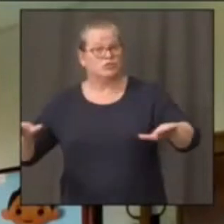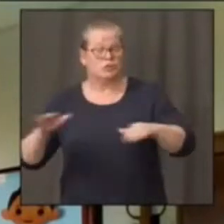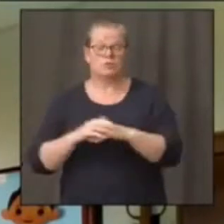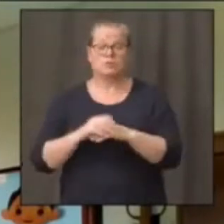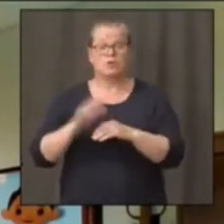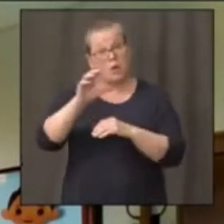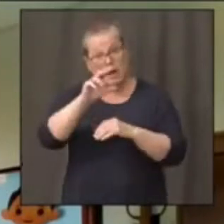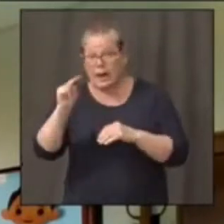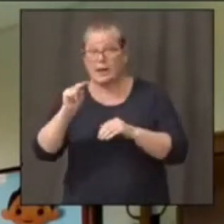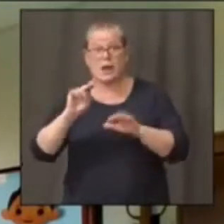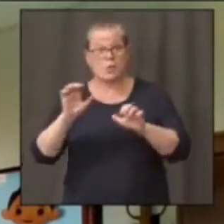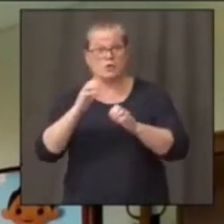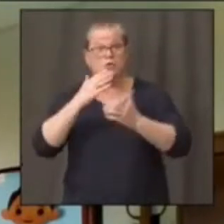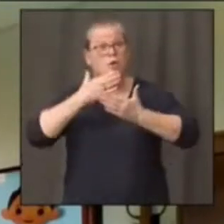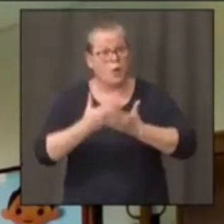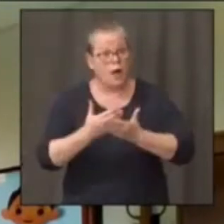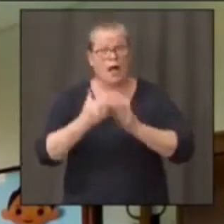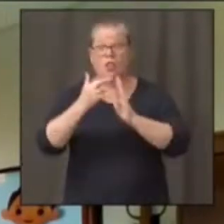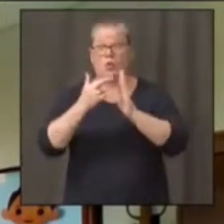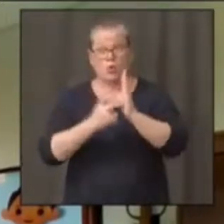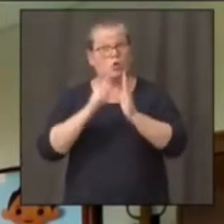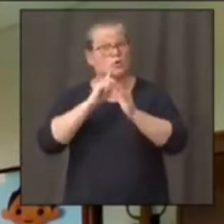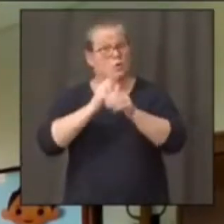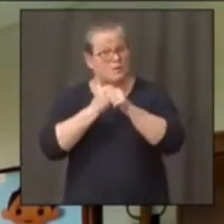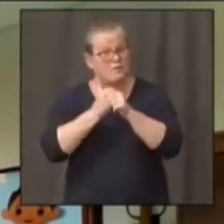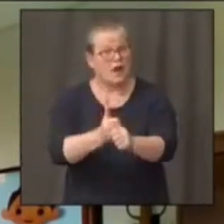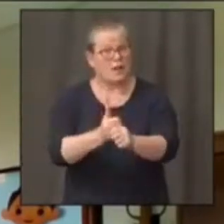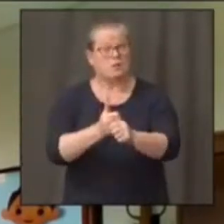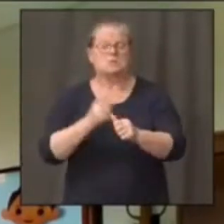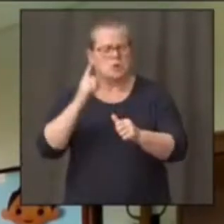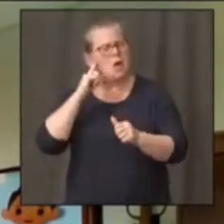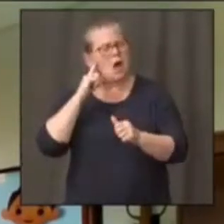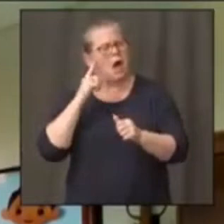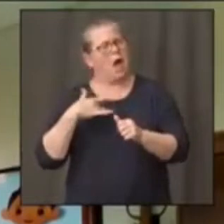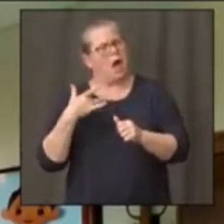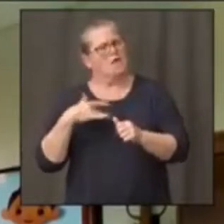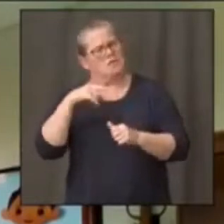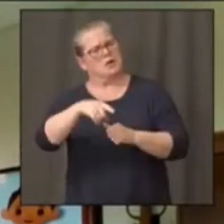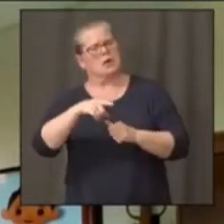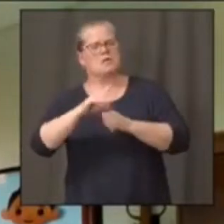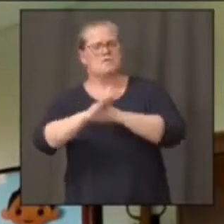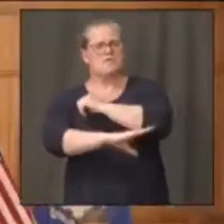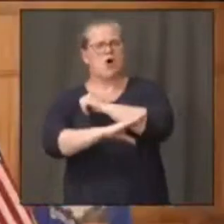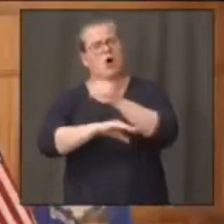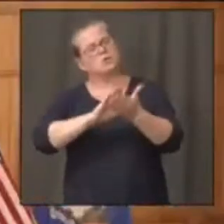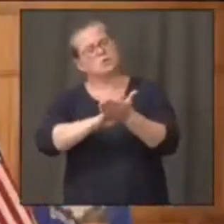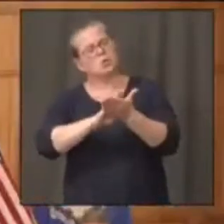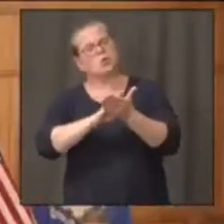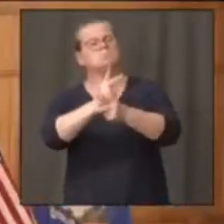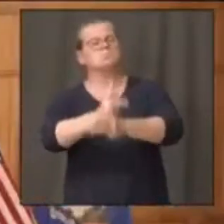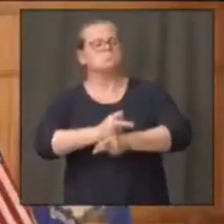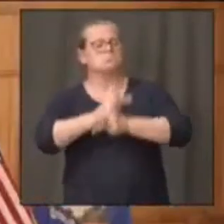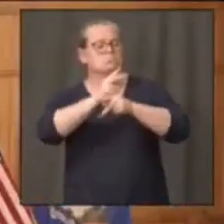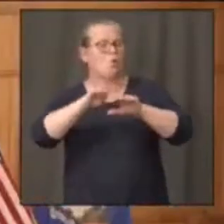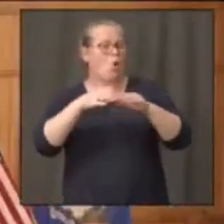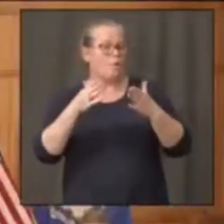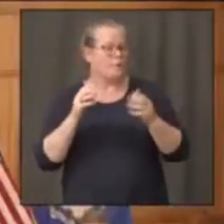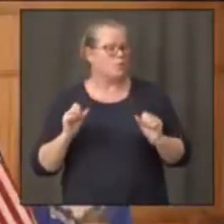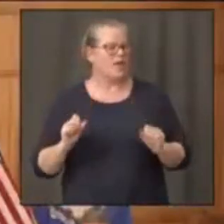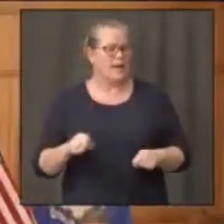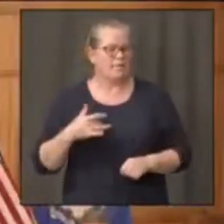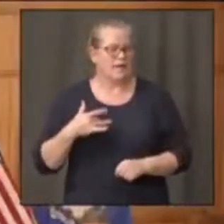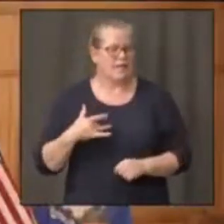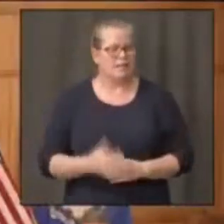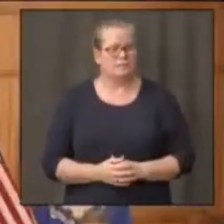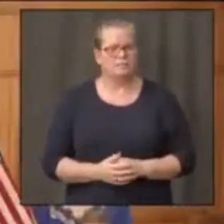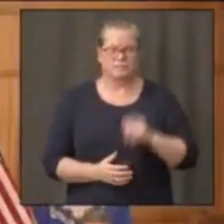those rules. I think we can do well reopening schools carefully. And Commissioner, you talked about the hybrid option, parents